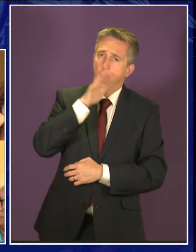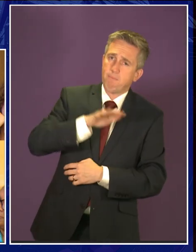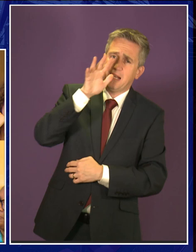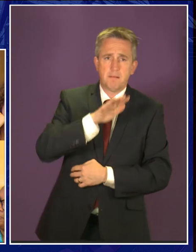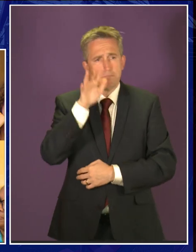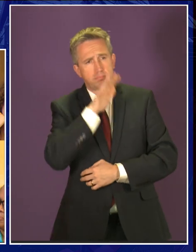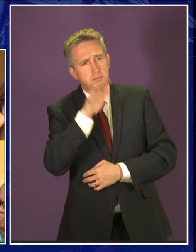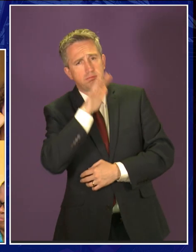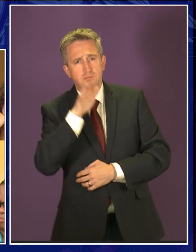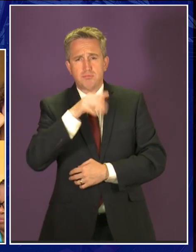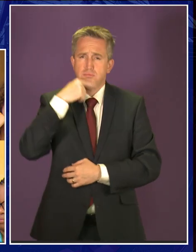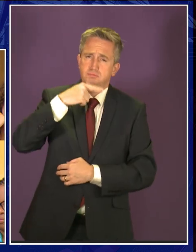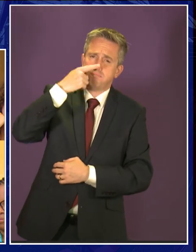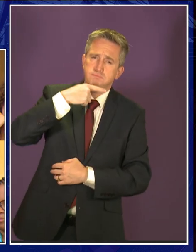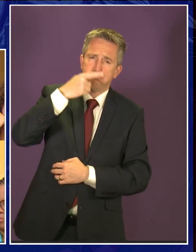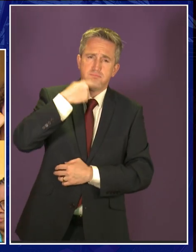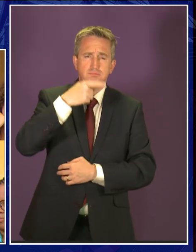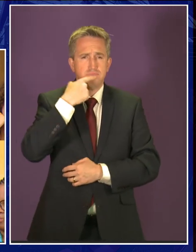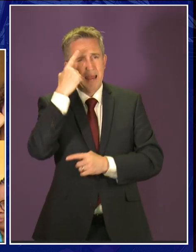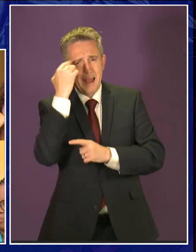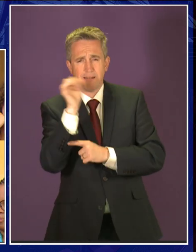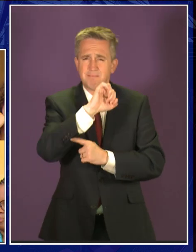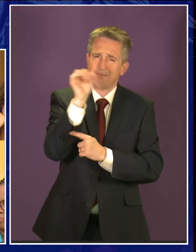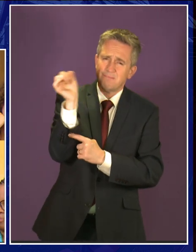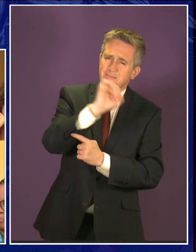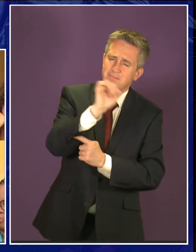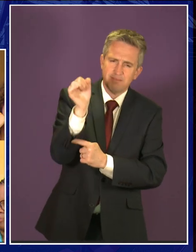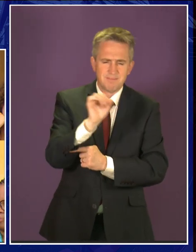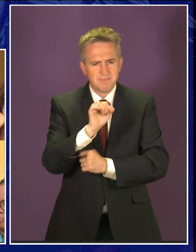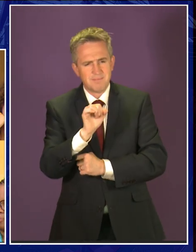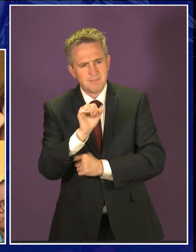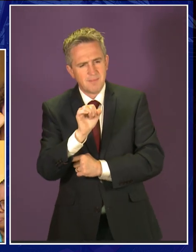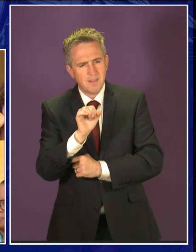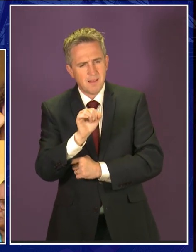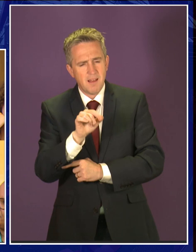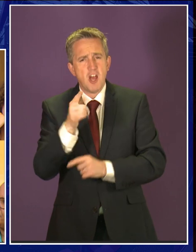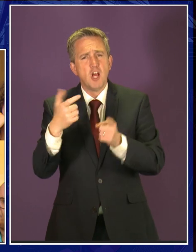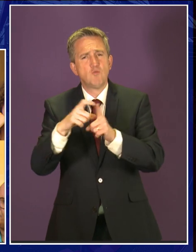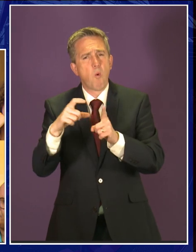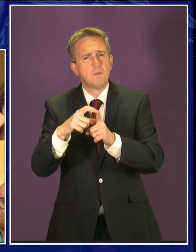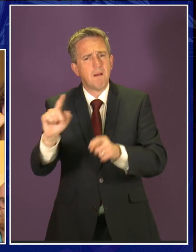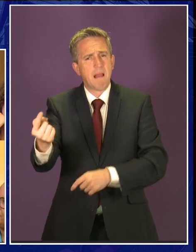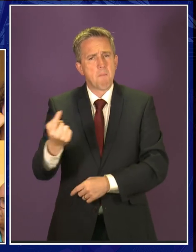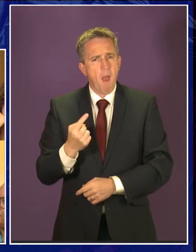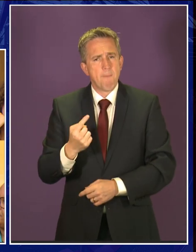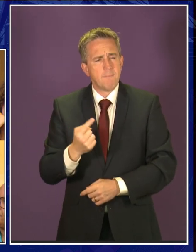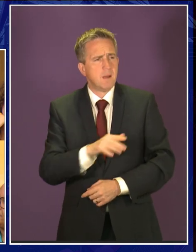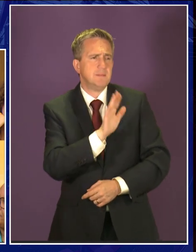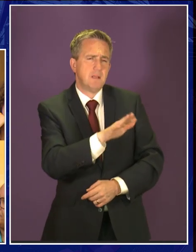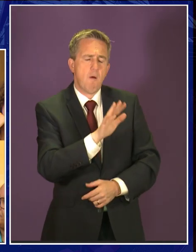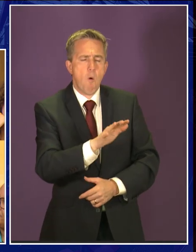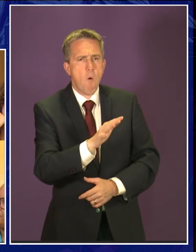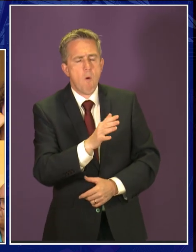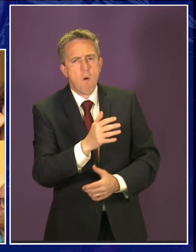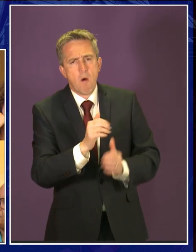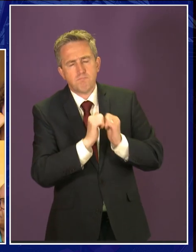was performing. She was moving her head. And after finishing that song, her daughter came up to me and she said, "Thank you